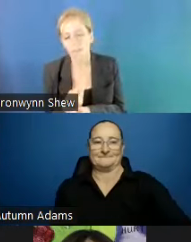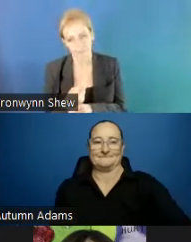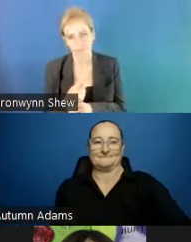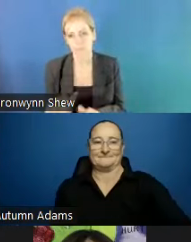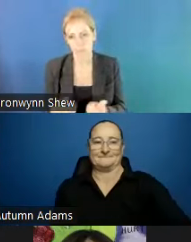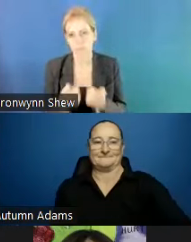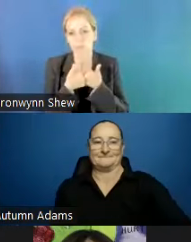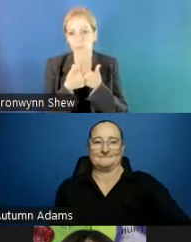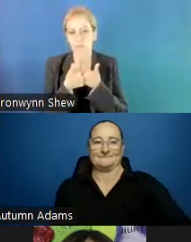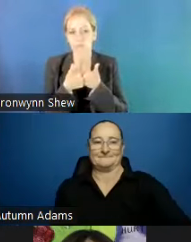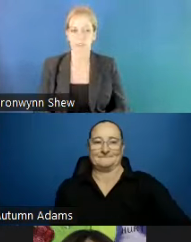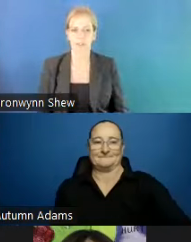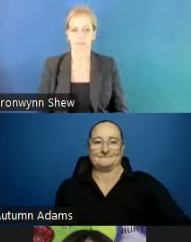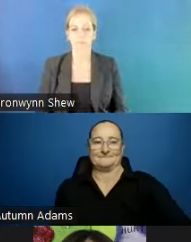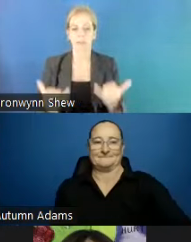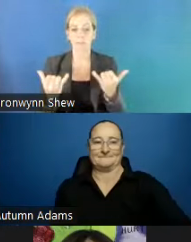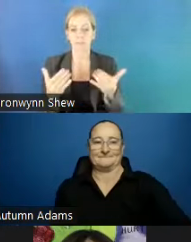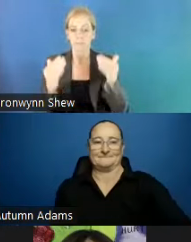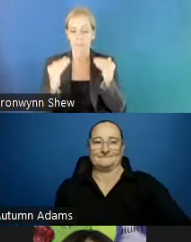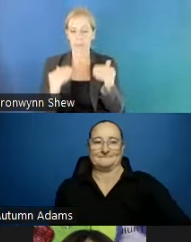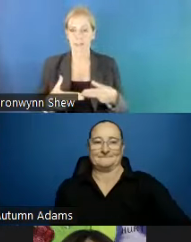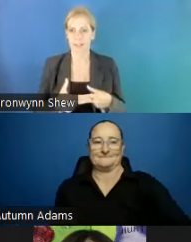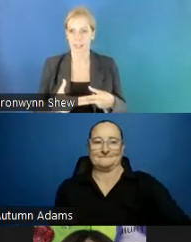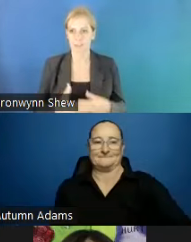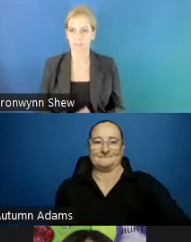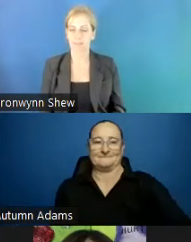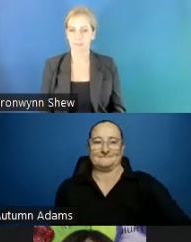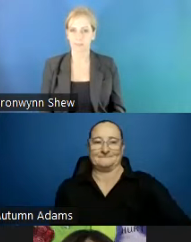All right, let's see the next slide.